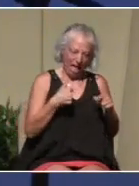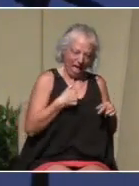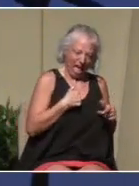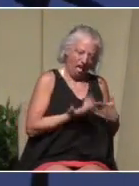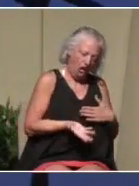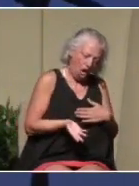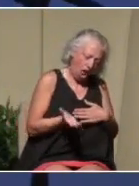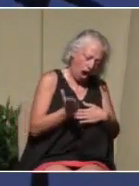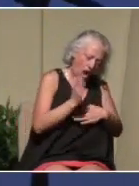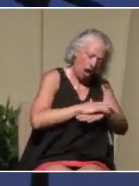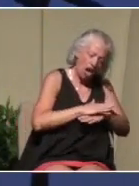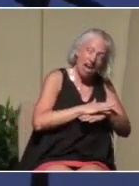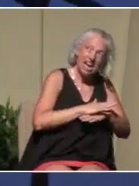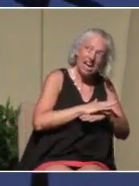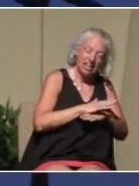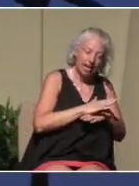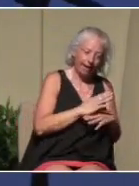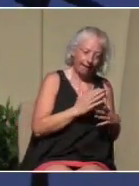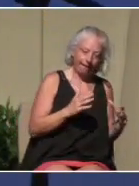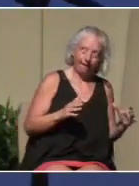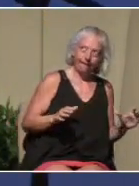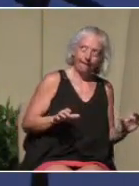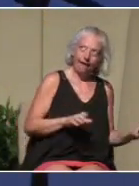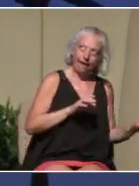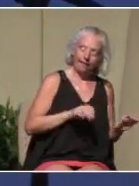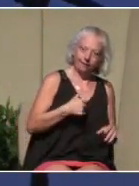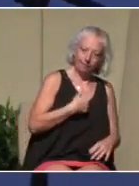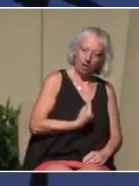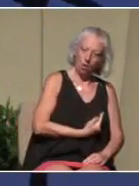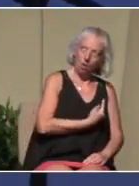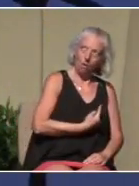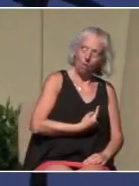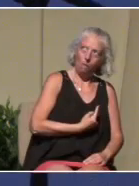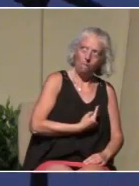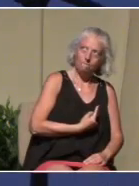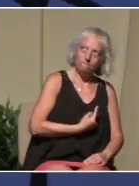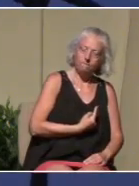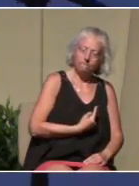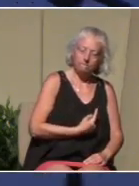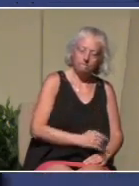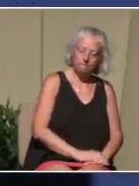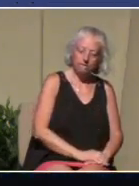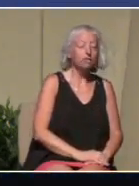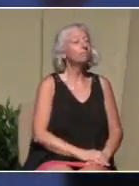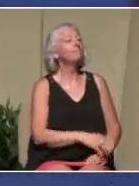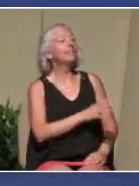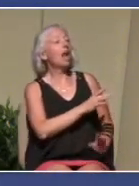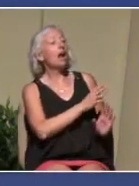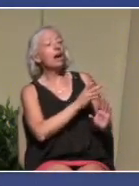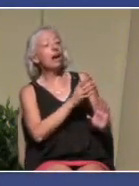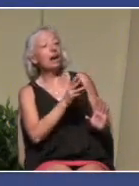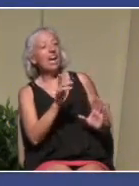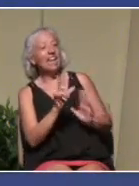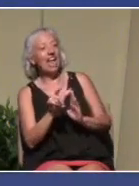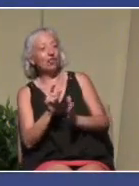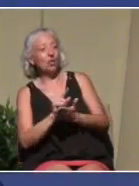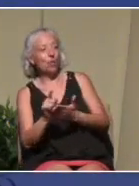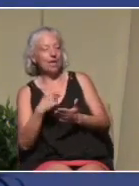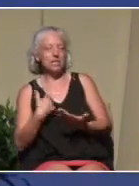day acting as if I'm all alone in this. Well, then later on in the week, I got frustrated with